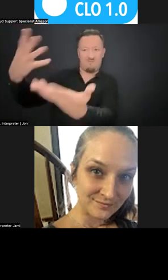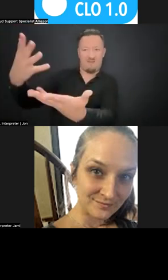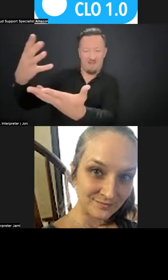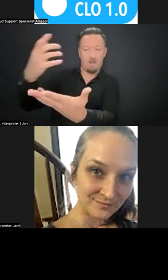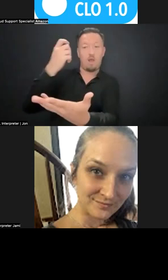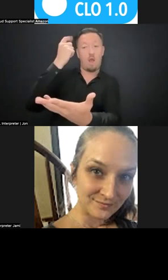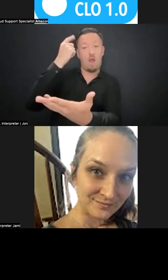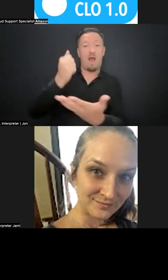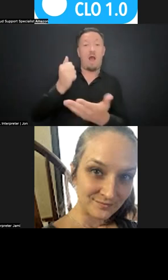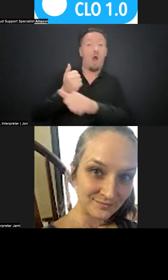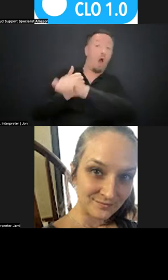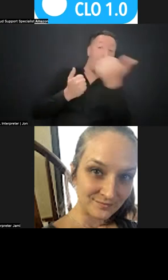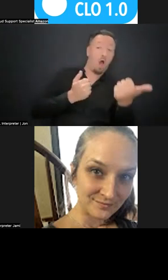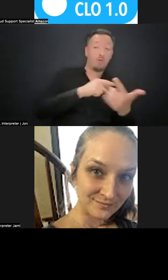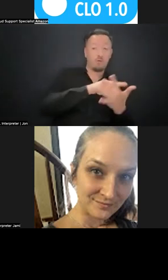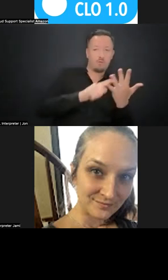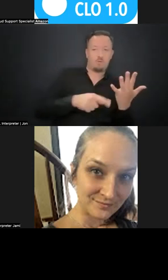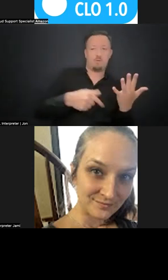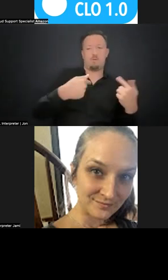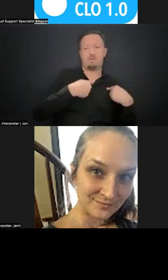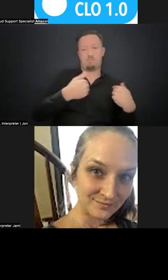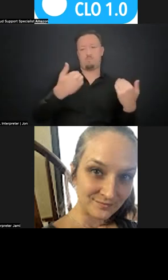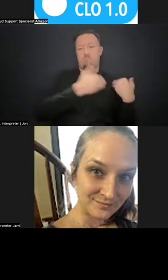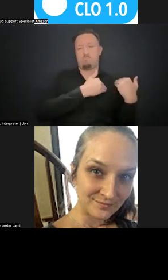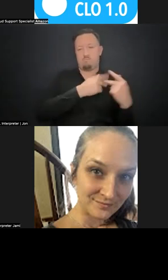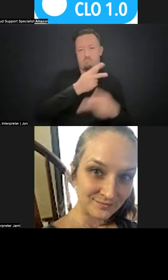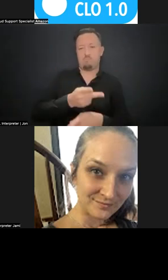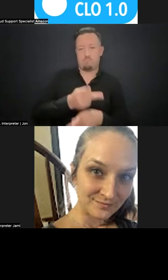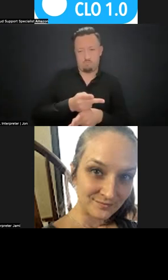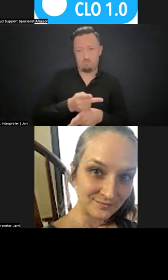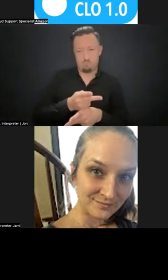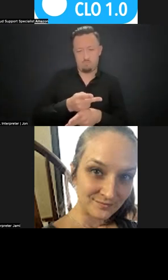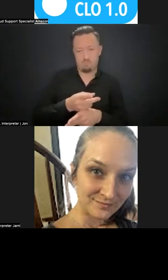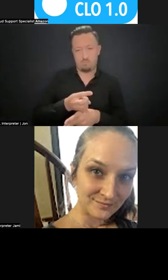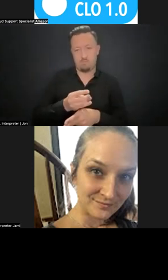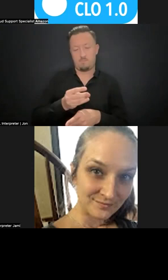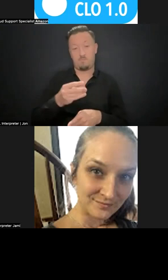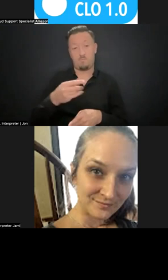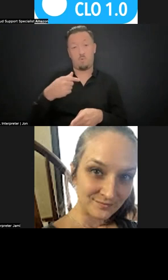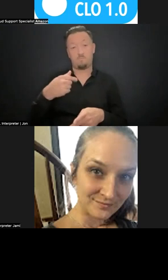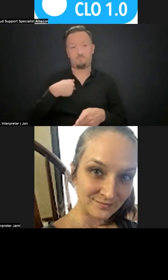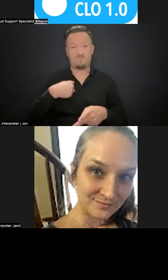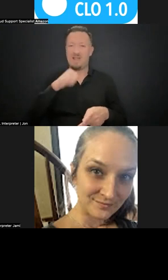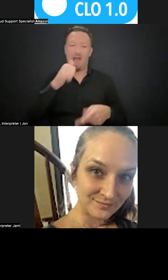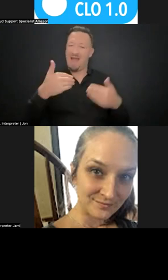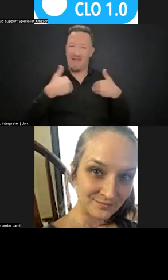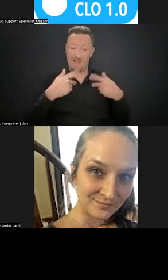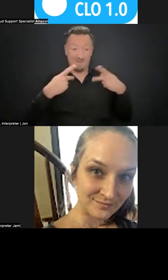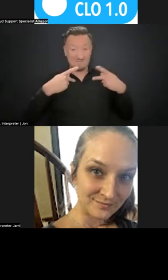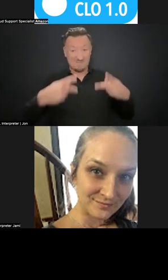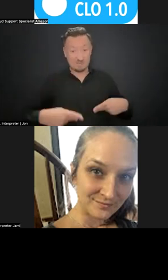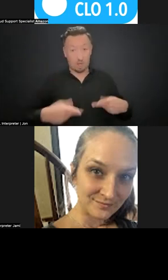So instead of your IT provisioning the physical server, setting it up,